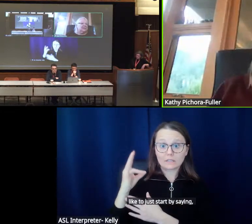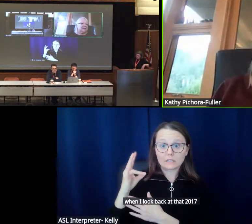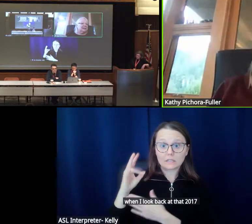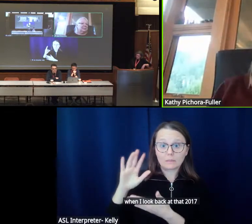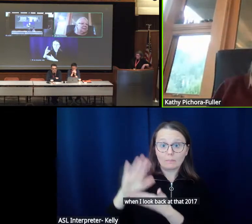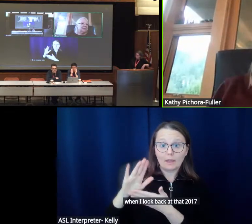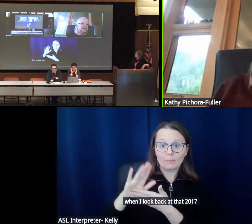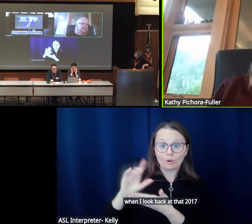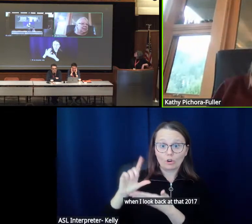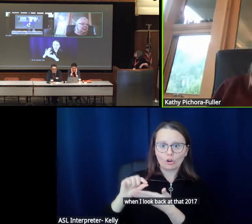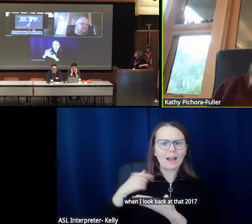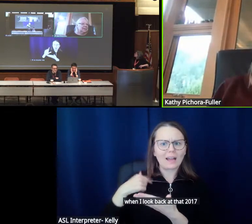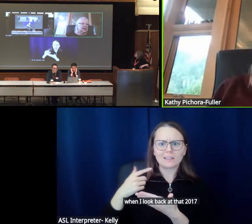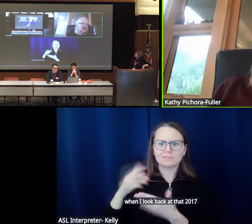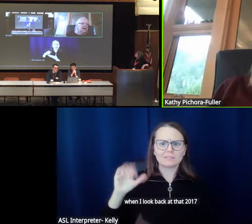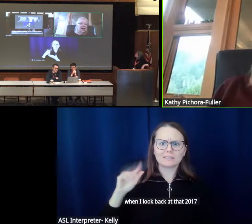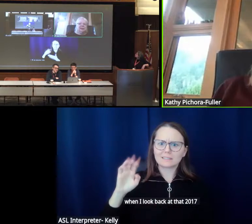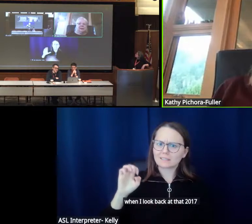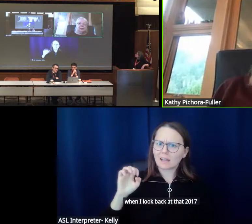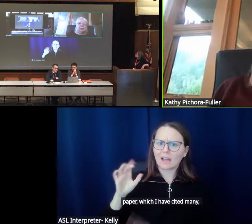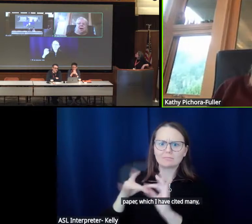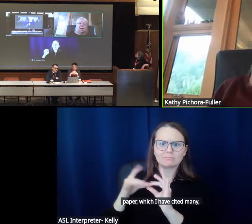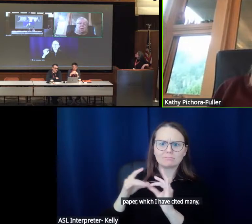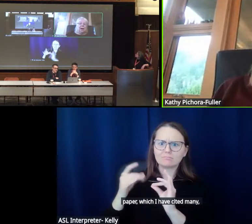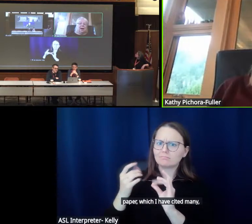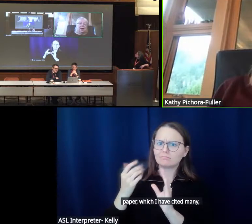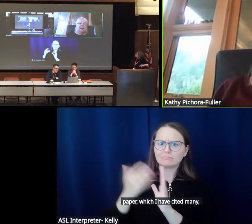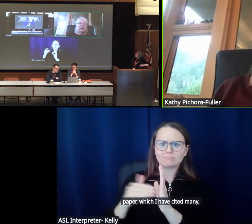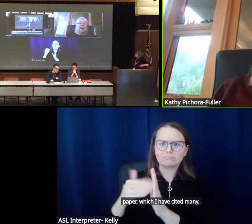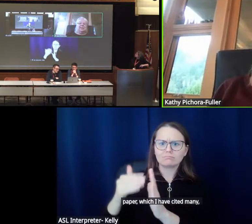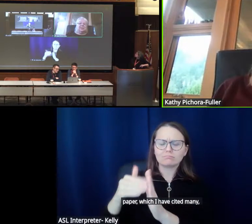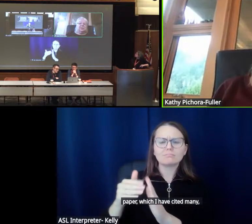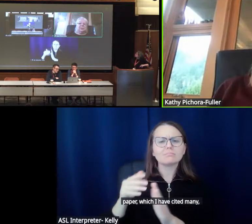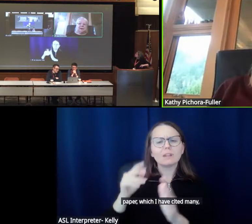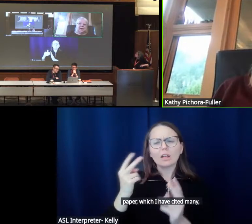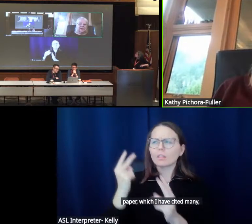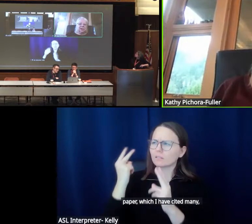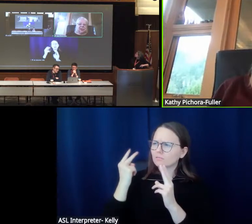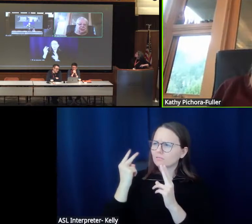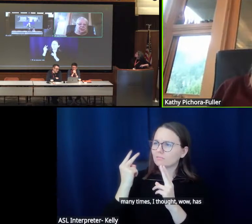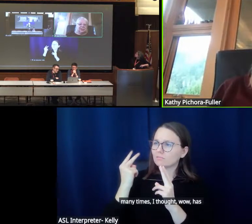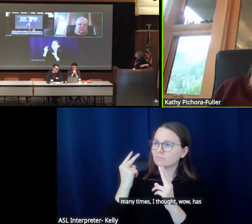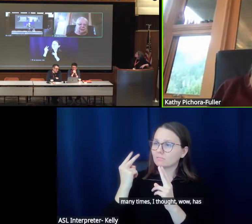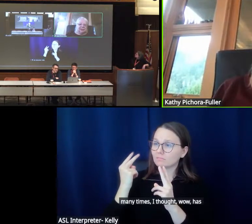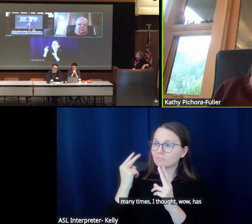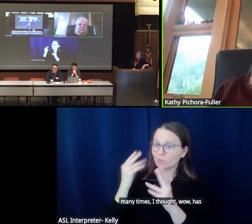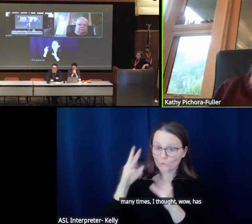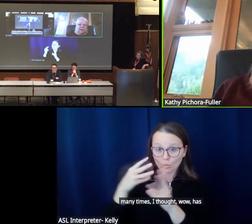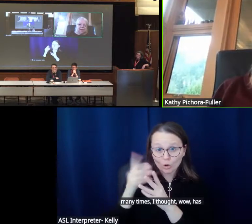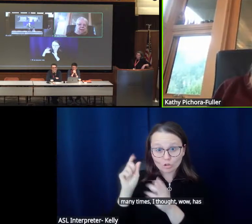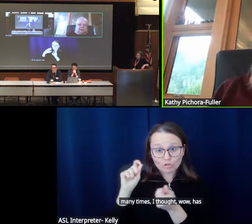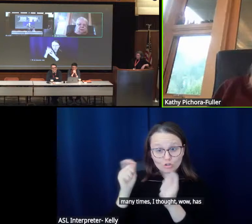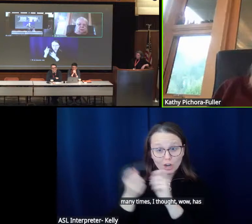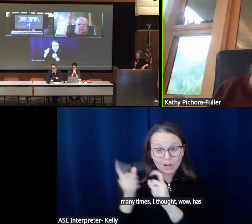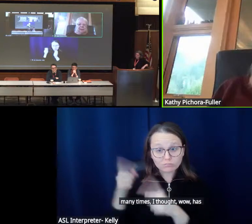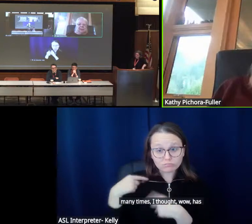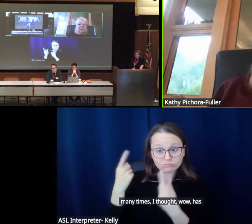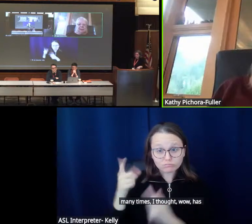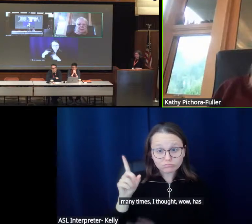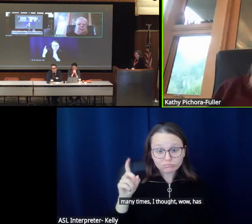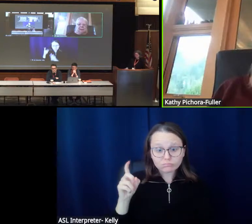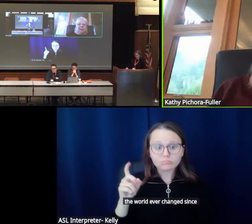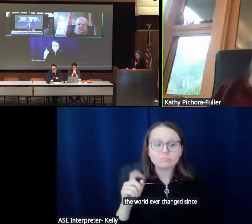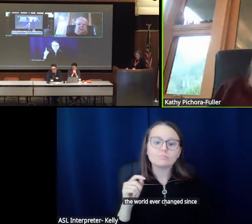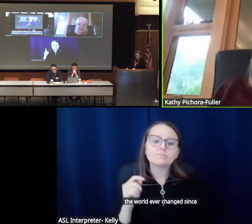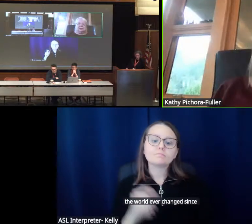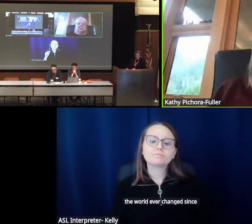cited many, many times, I thought, wow, has the world ever changed since then? So I think